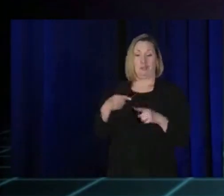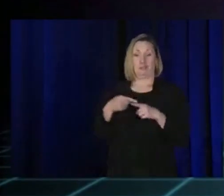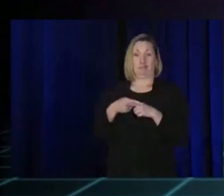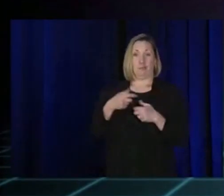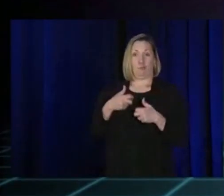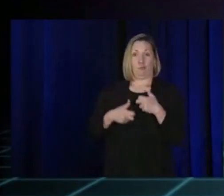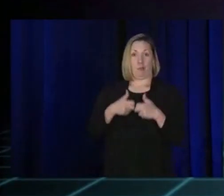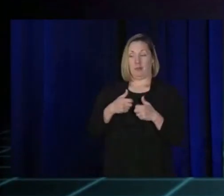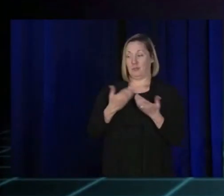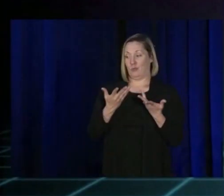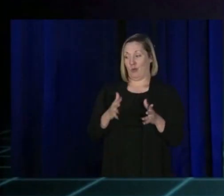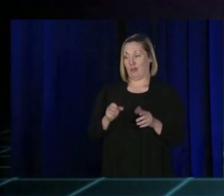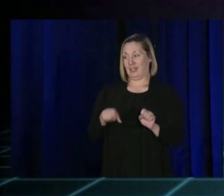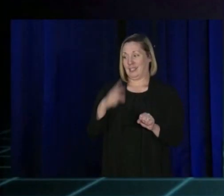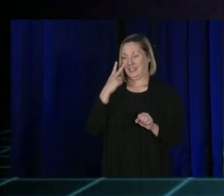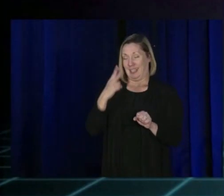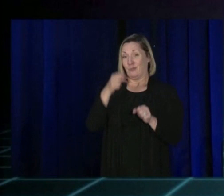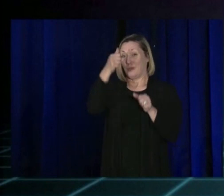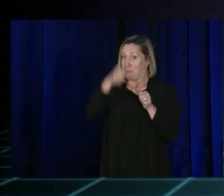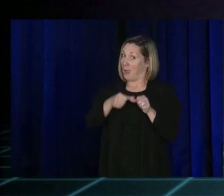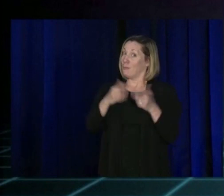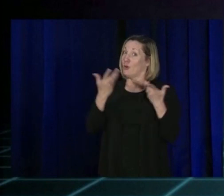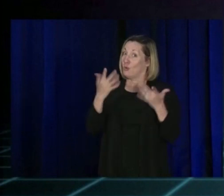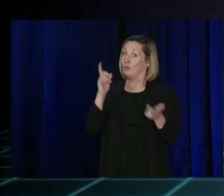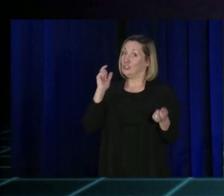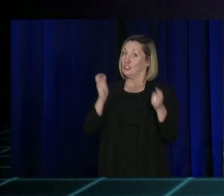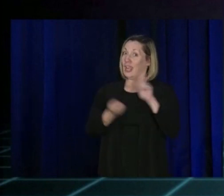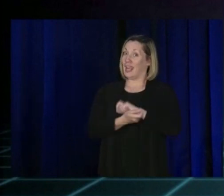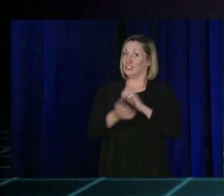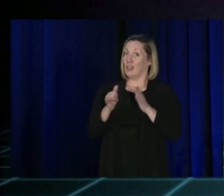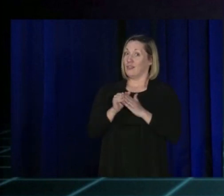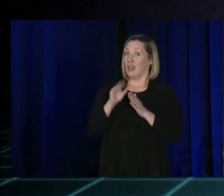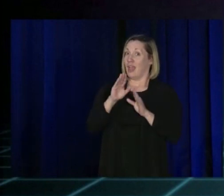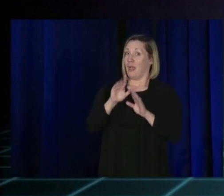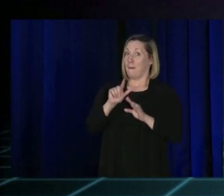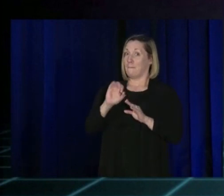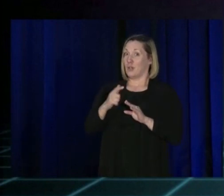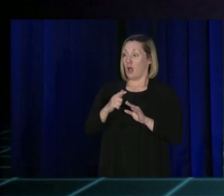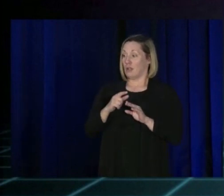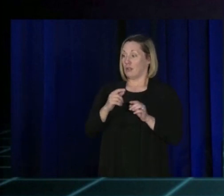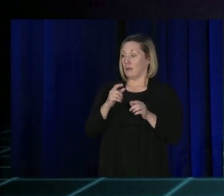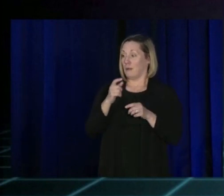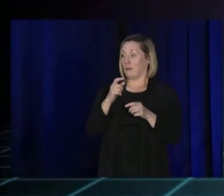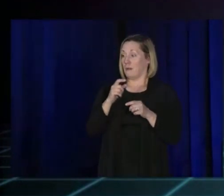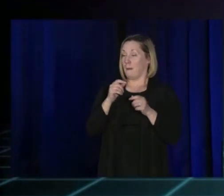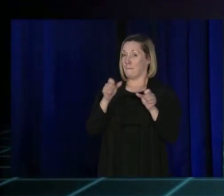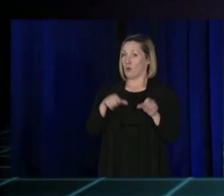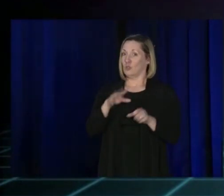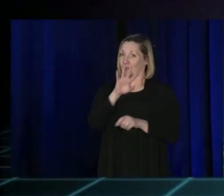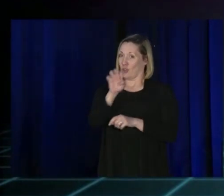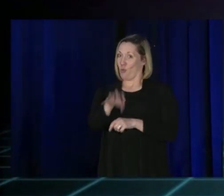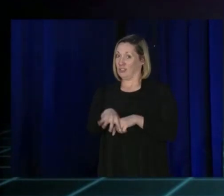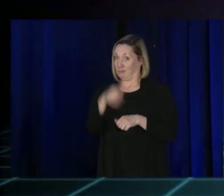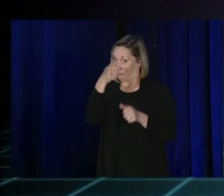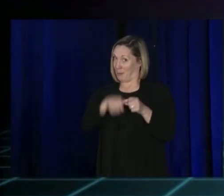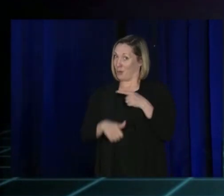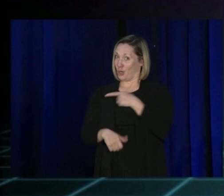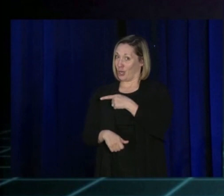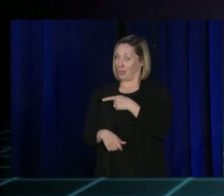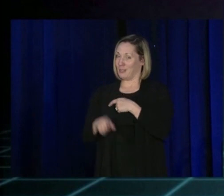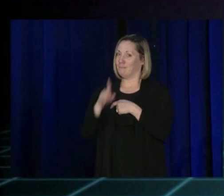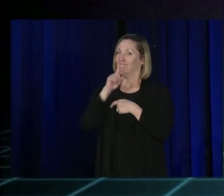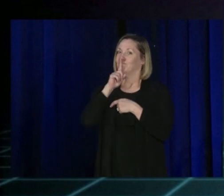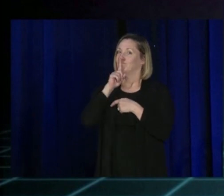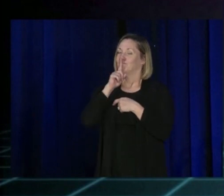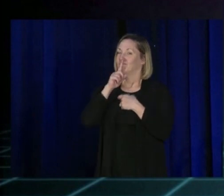already see it. Remember, we changed this blog post to have the question marks there, but it hasn't shown